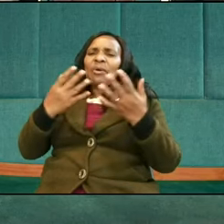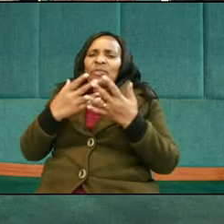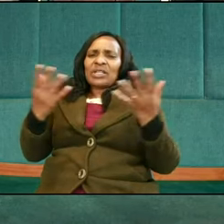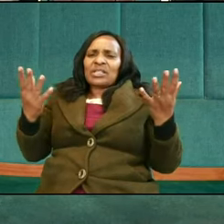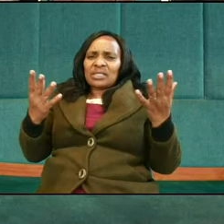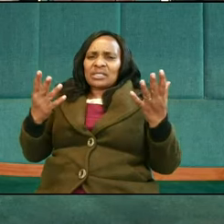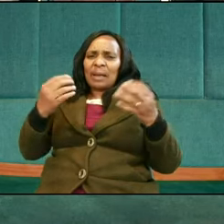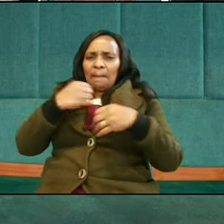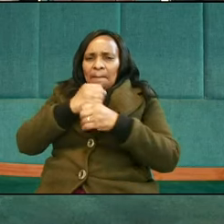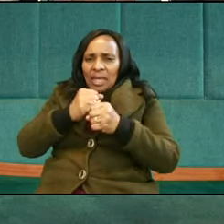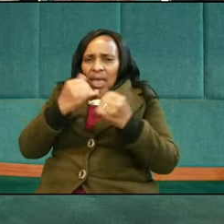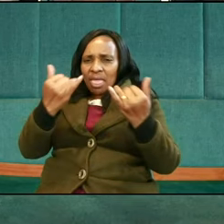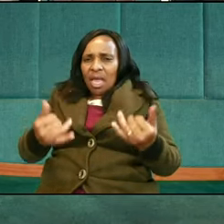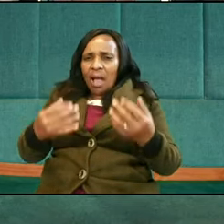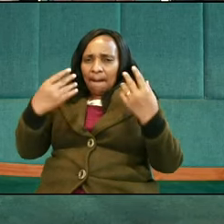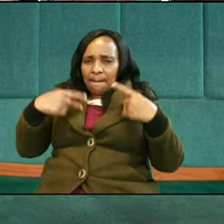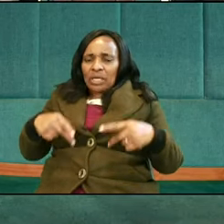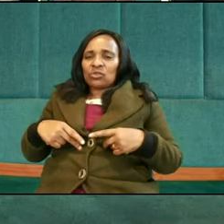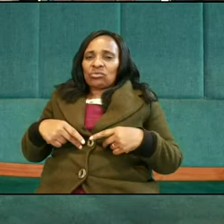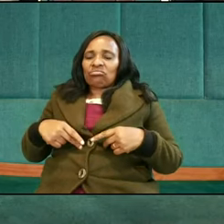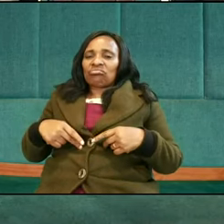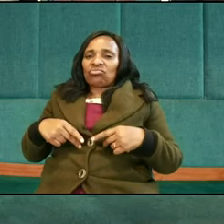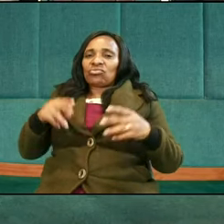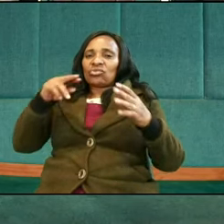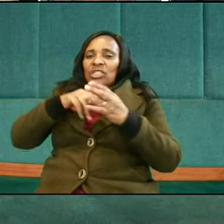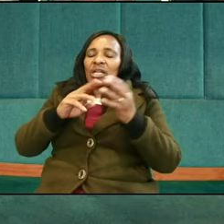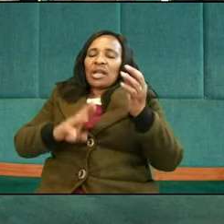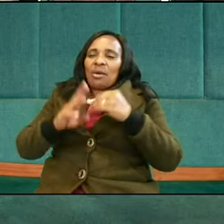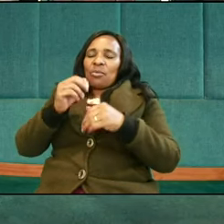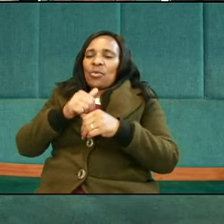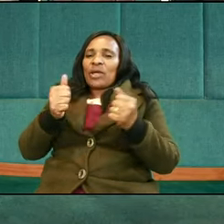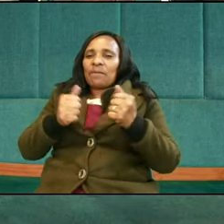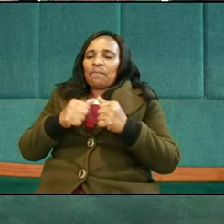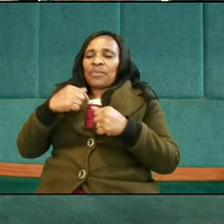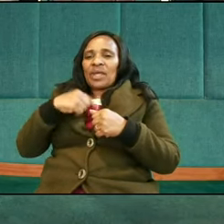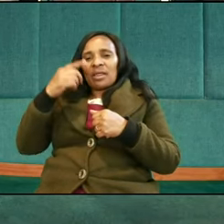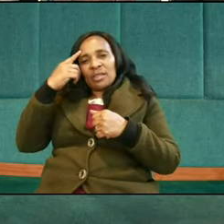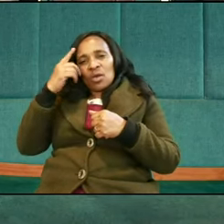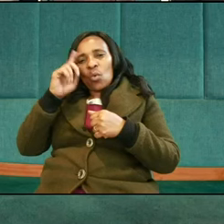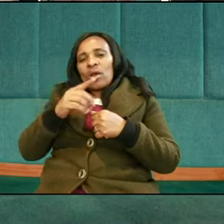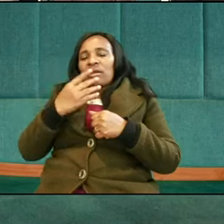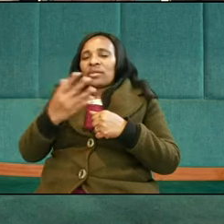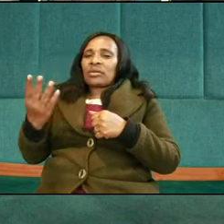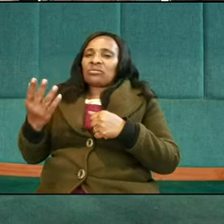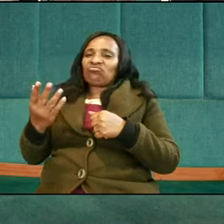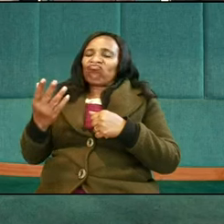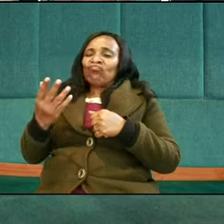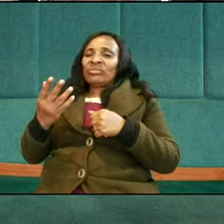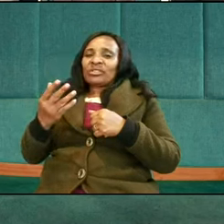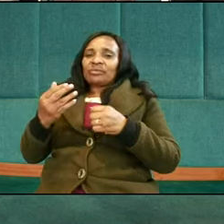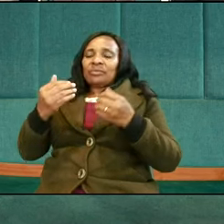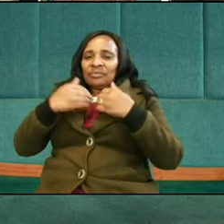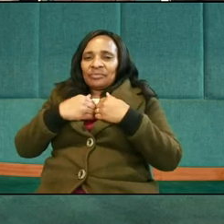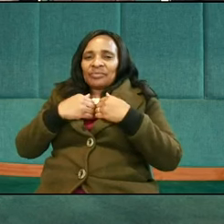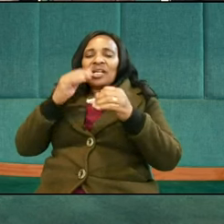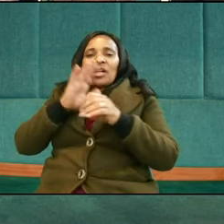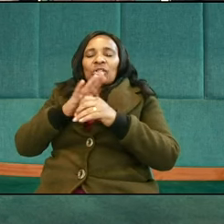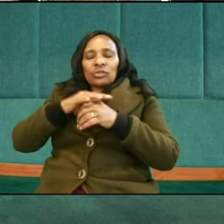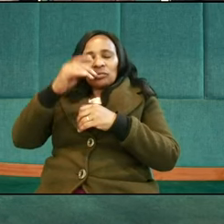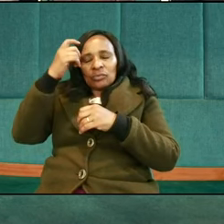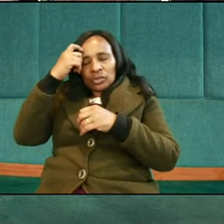can actually make a young person stand out? Sid, do you want to try? I think one thing is having a lot of